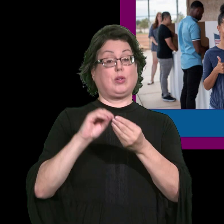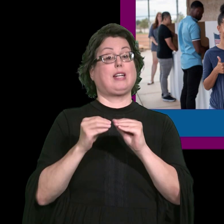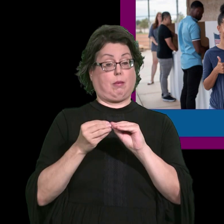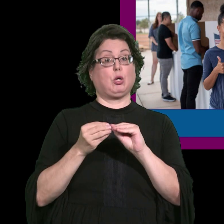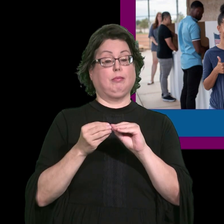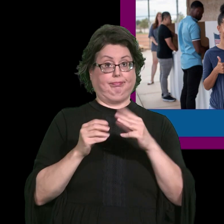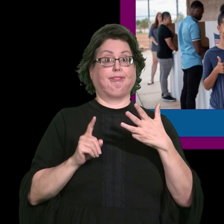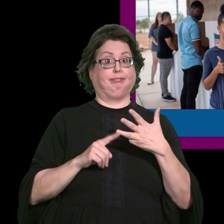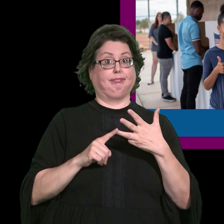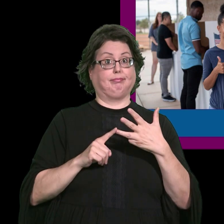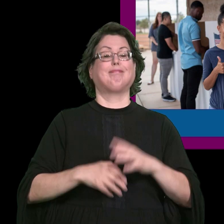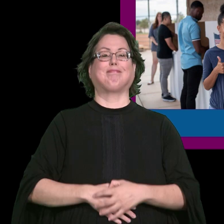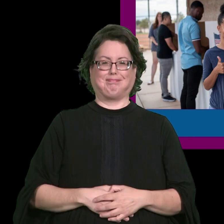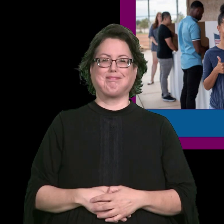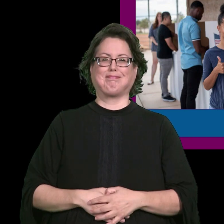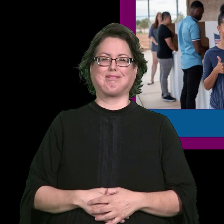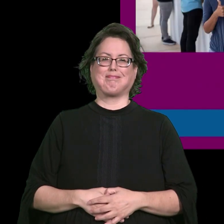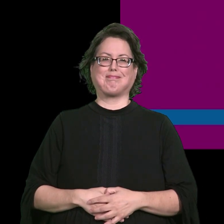number.